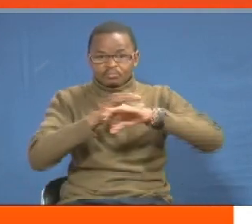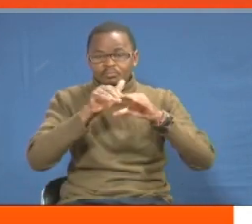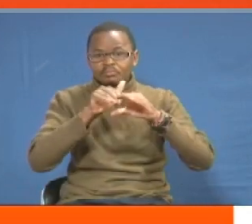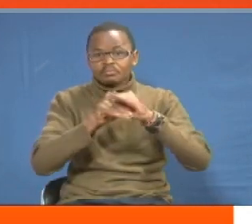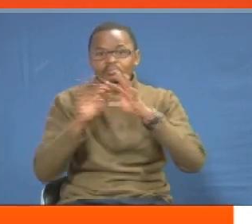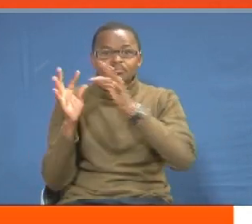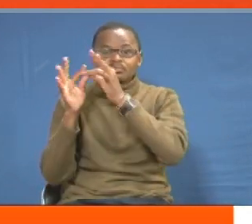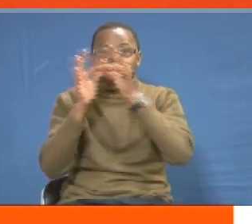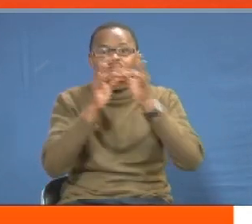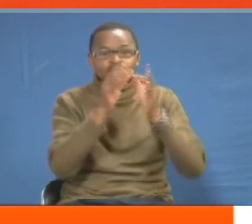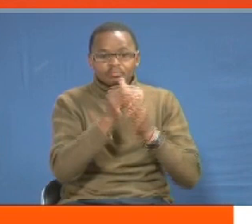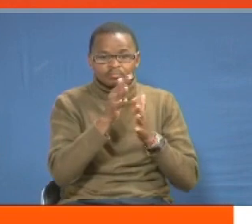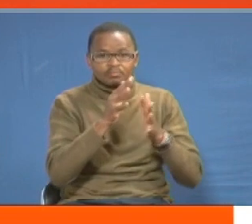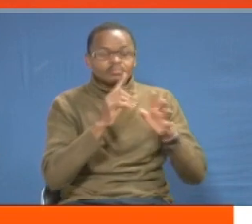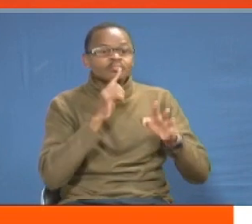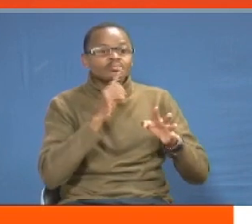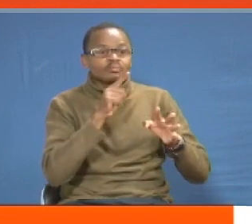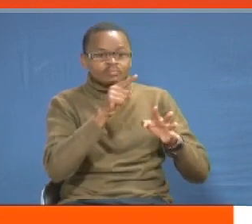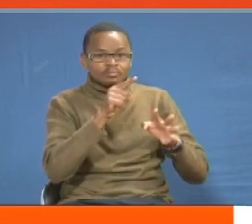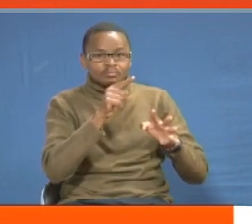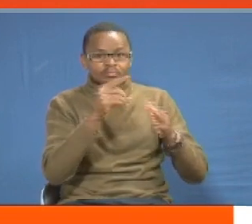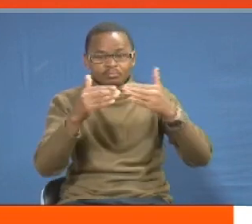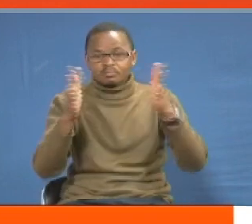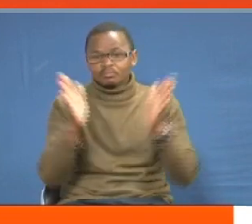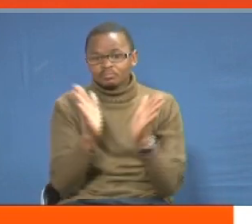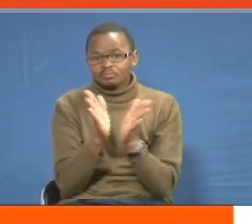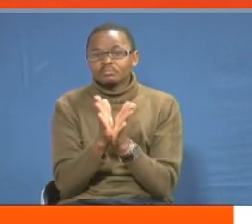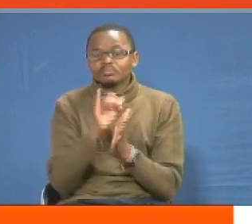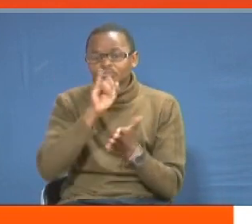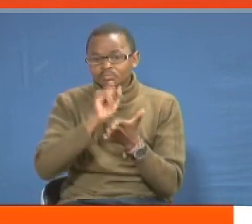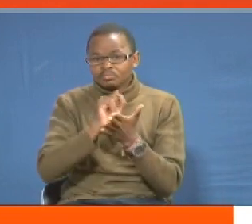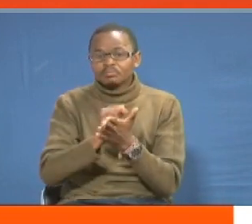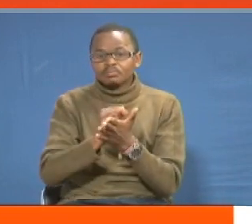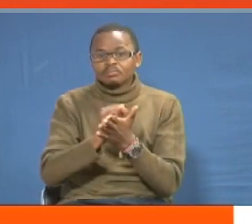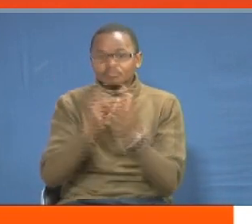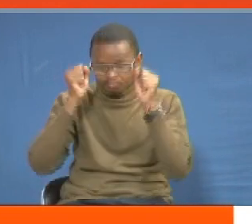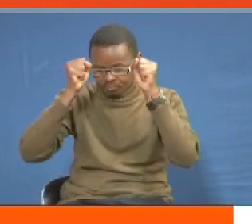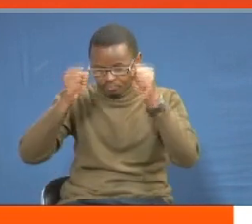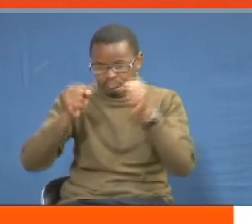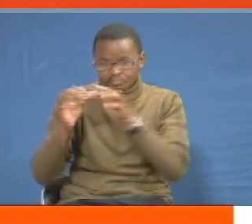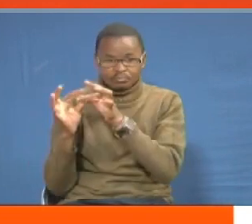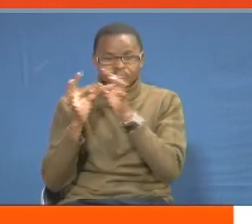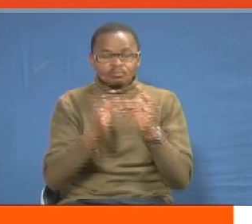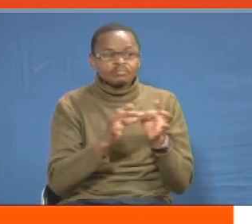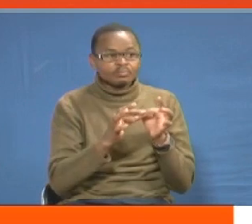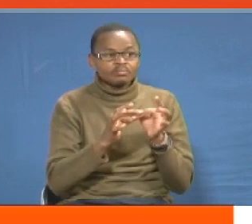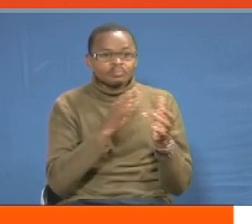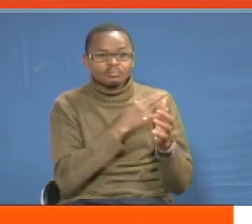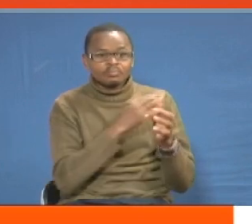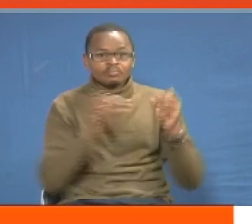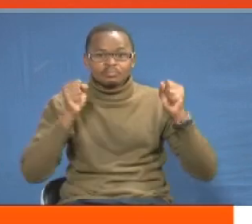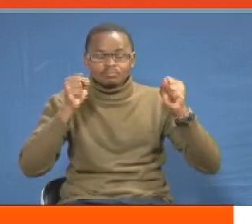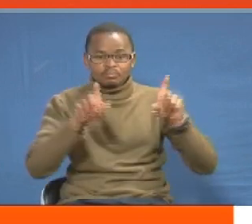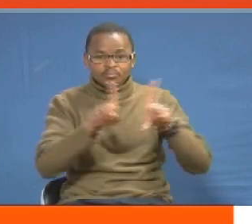find in there the cultural leaders. And so this particular community is a community that are strong in culture